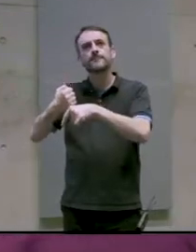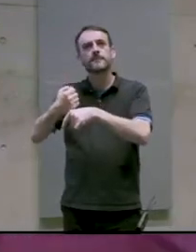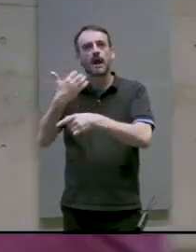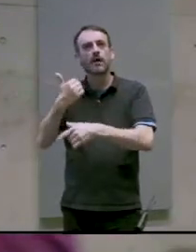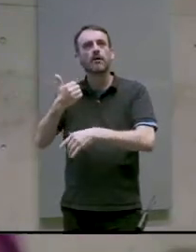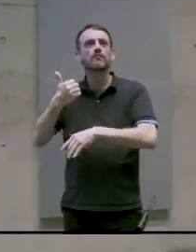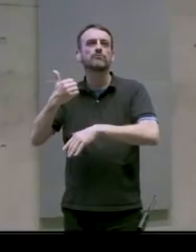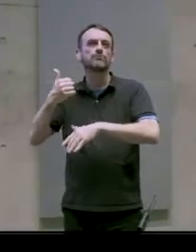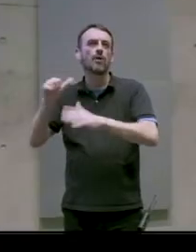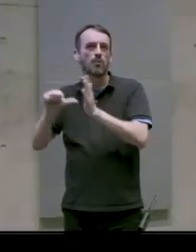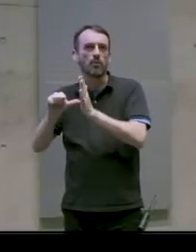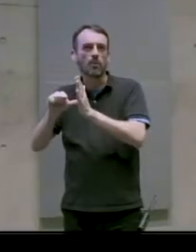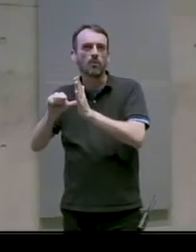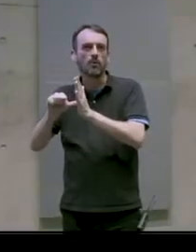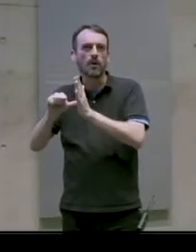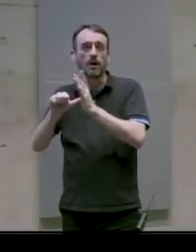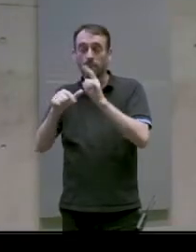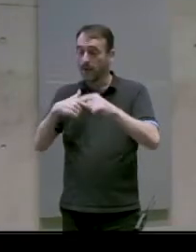the end of the story.